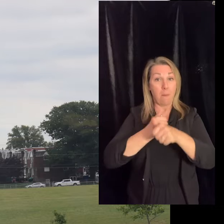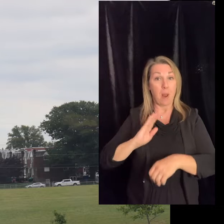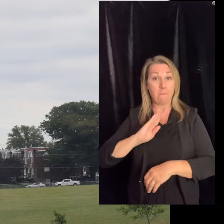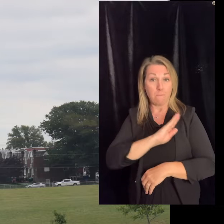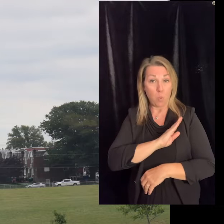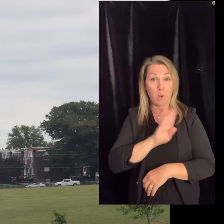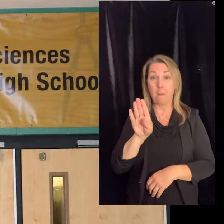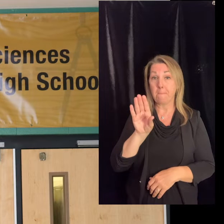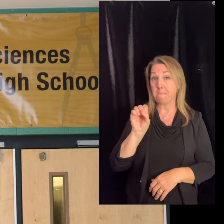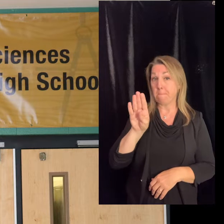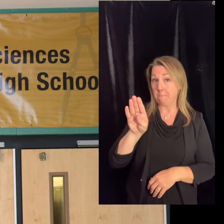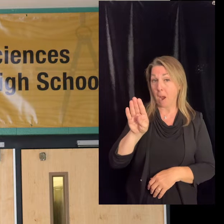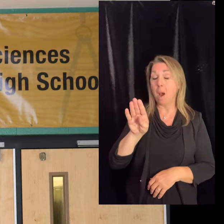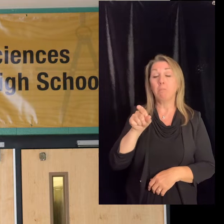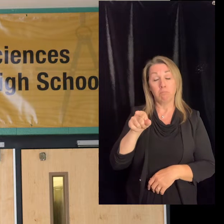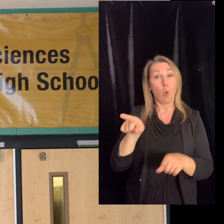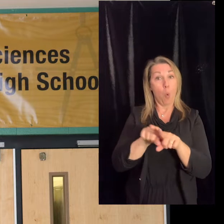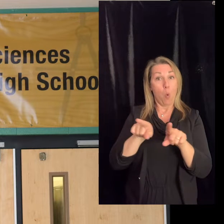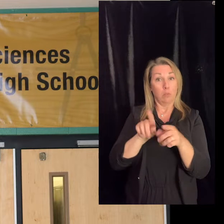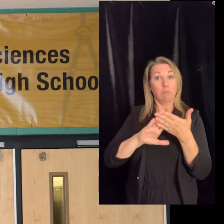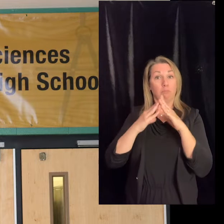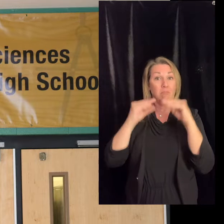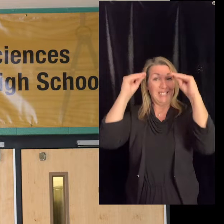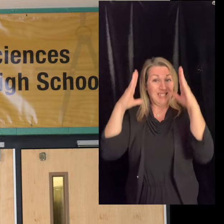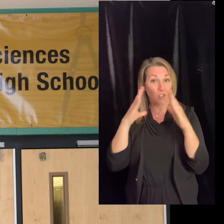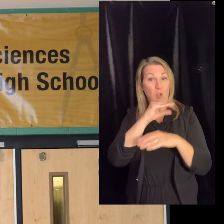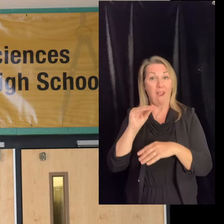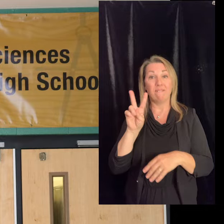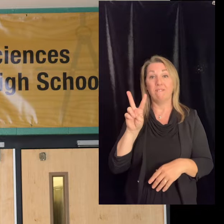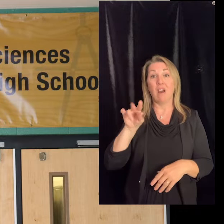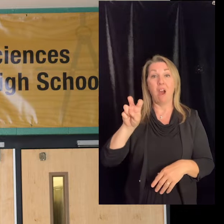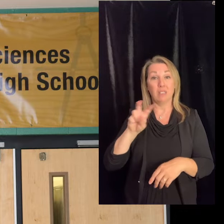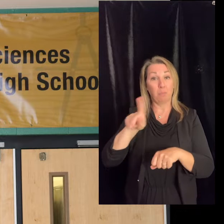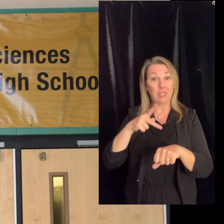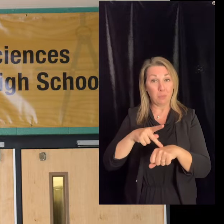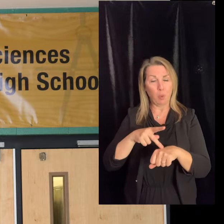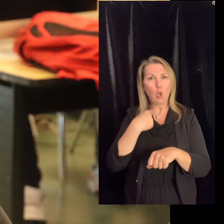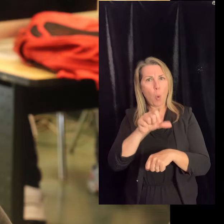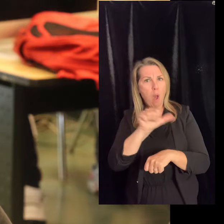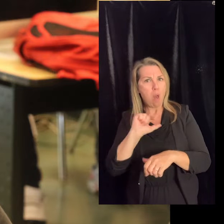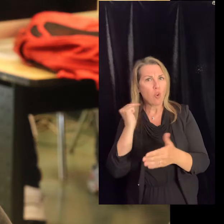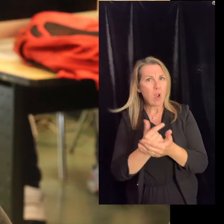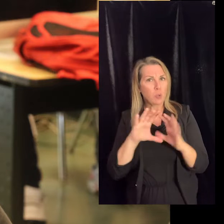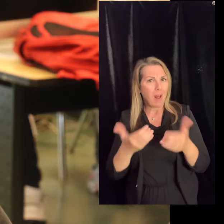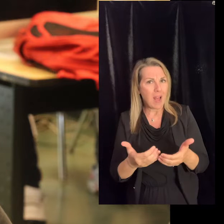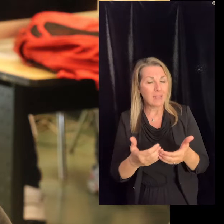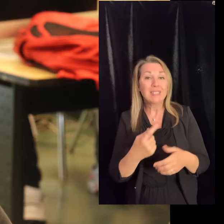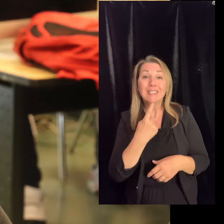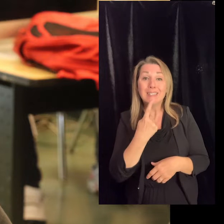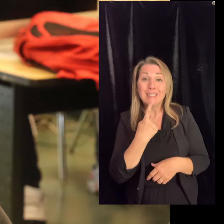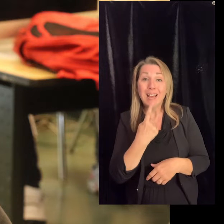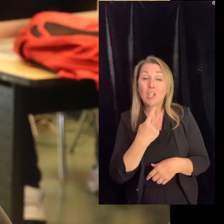Bob Oberg, who was also a teacher and vice principal, said to another graduation class, "Realize graduation is not an